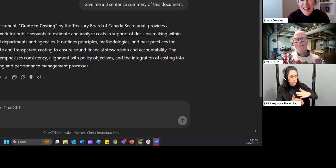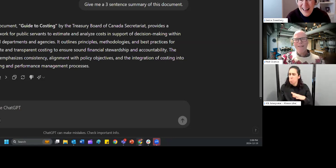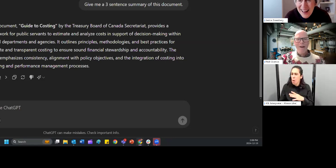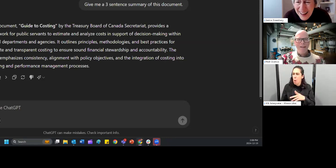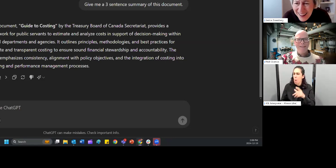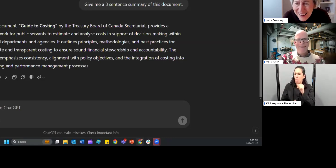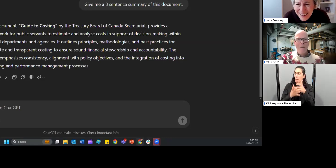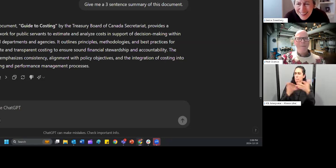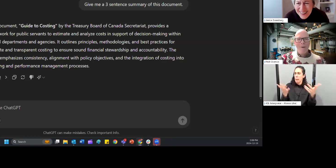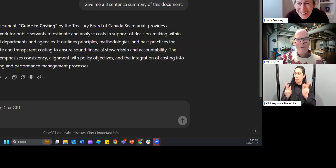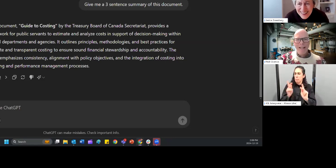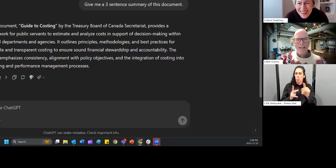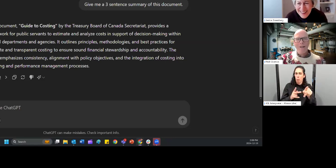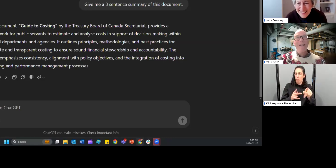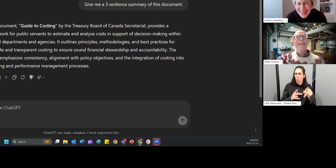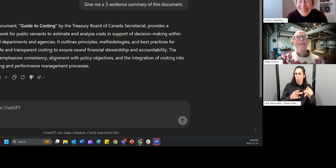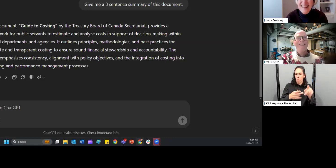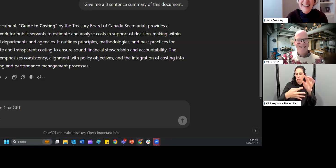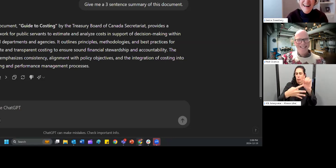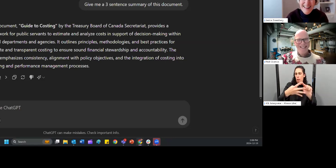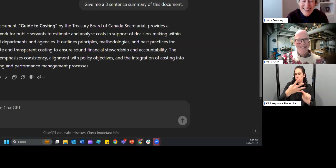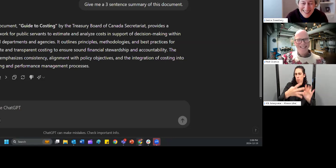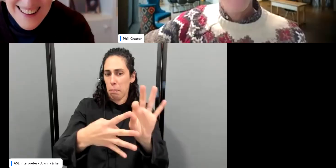all right. Maybe I'm hungry, that's why.